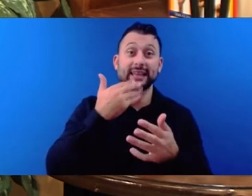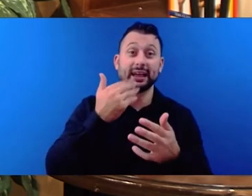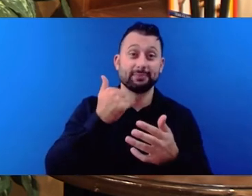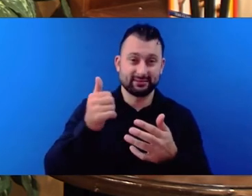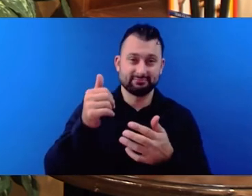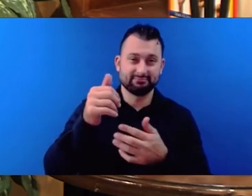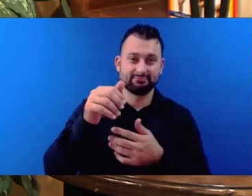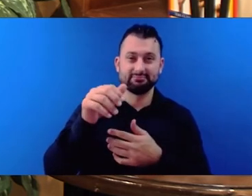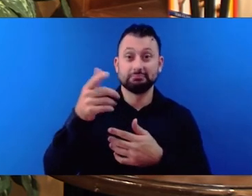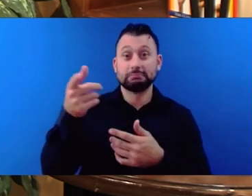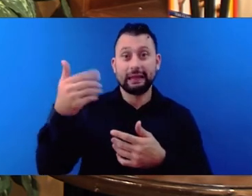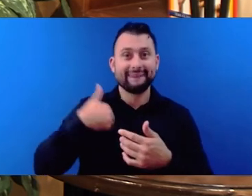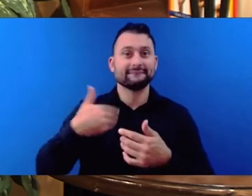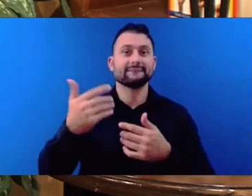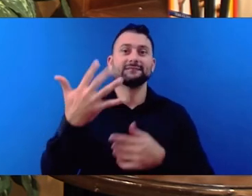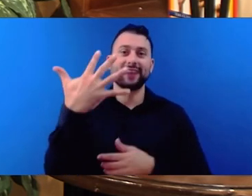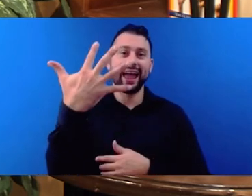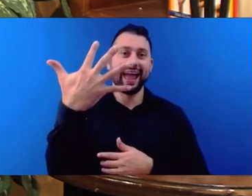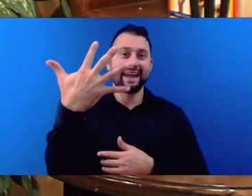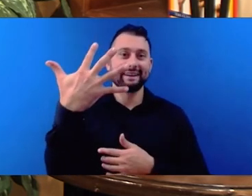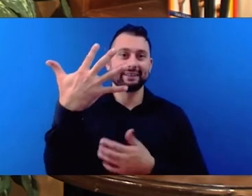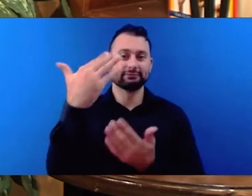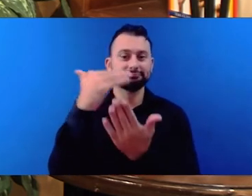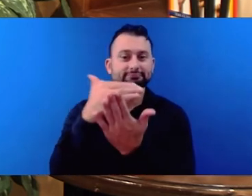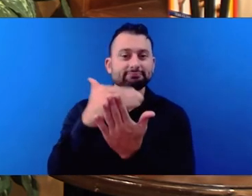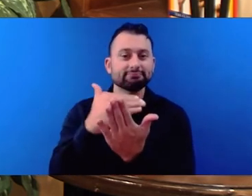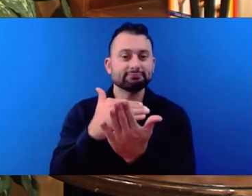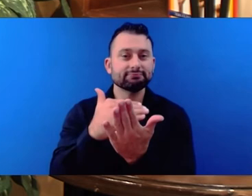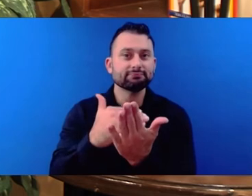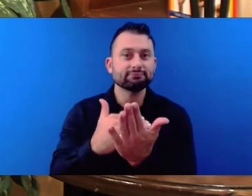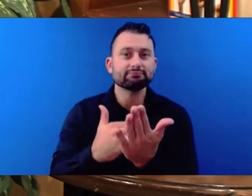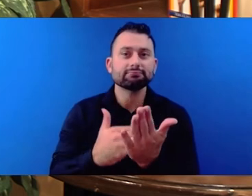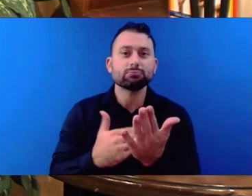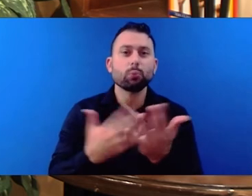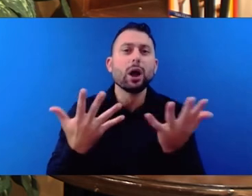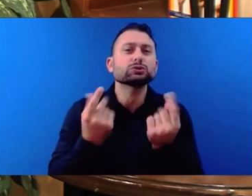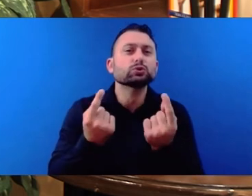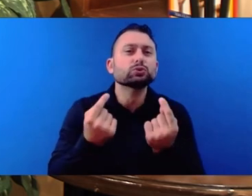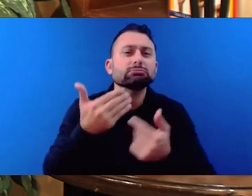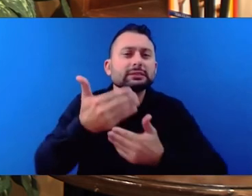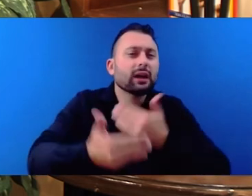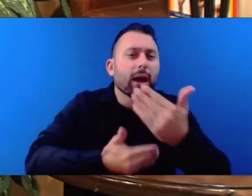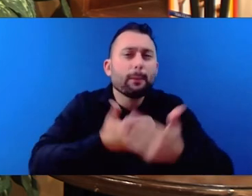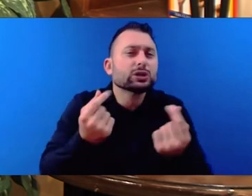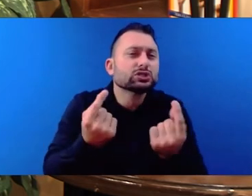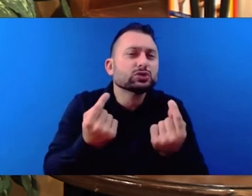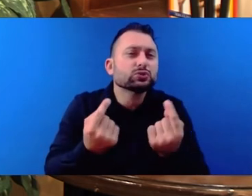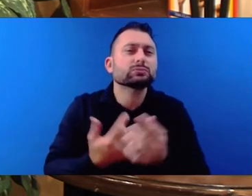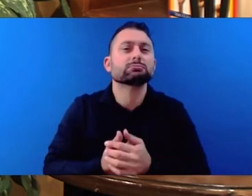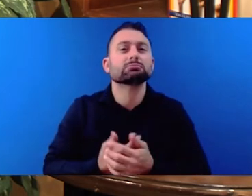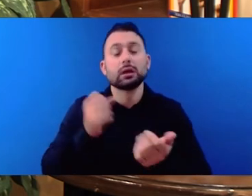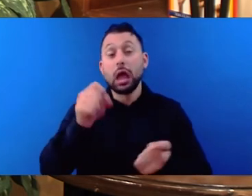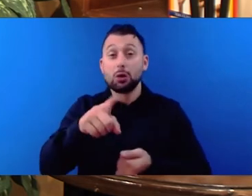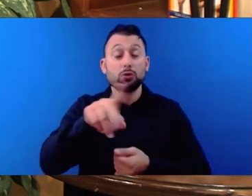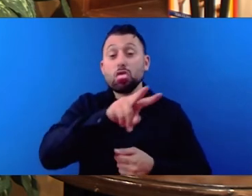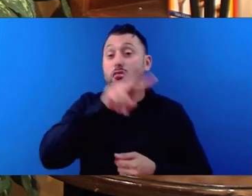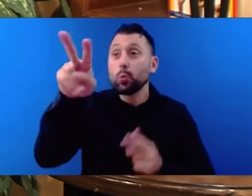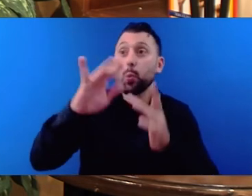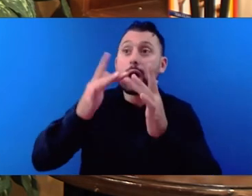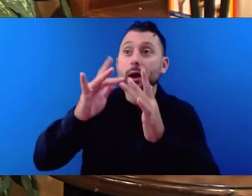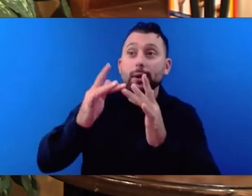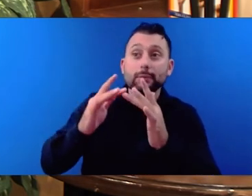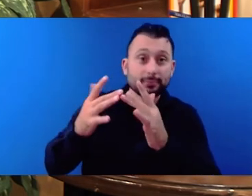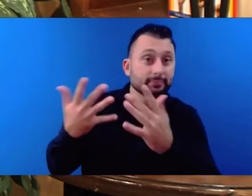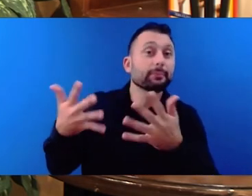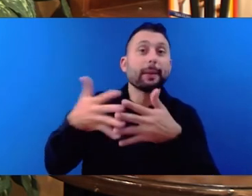to and research what would be healthy options for diabetics to eat. So there's some formally through